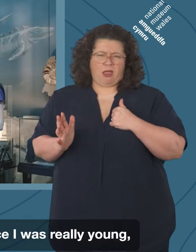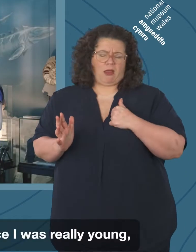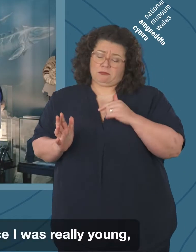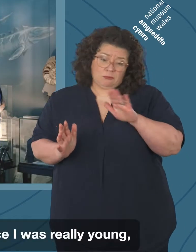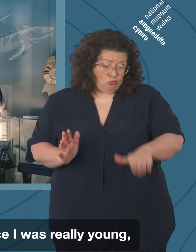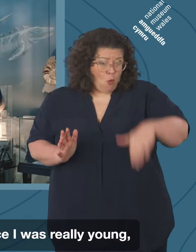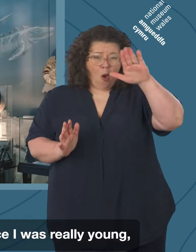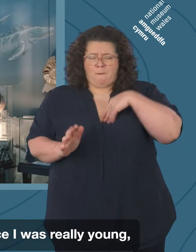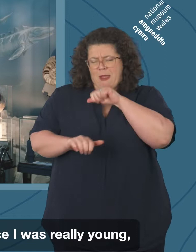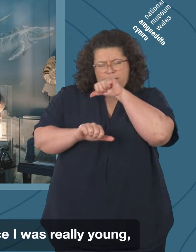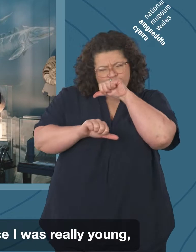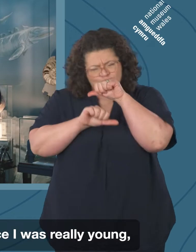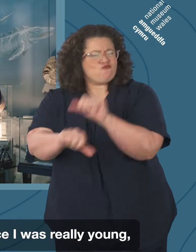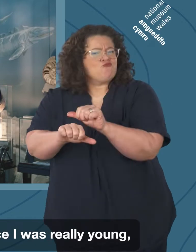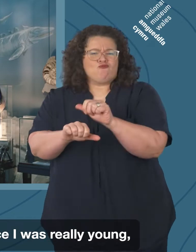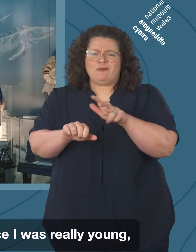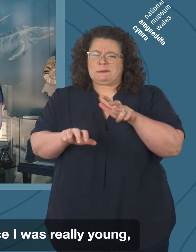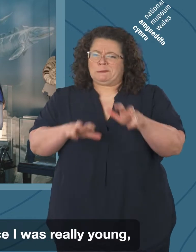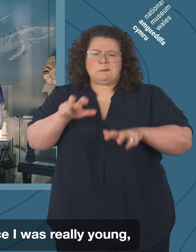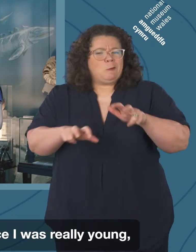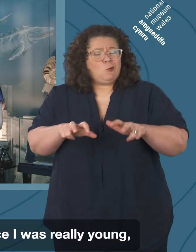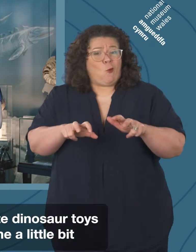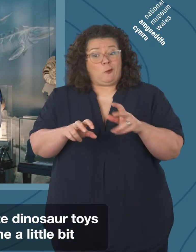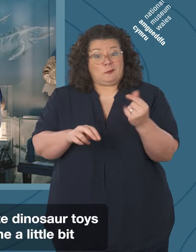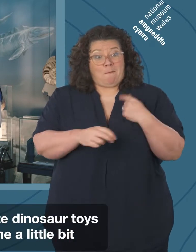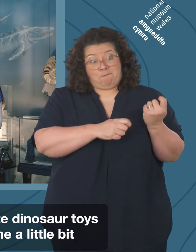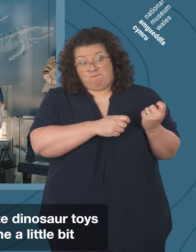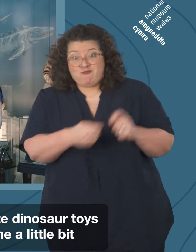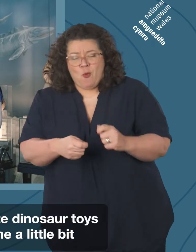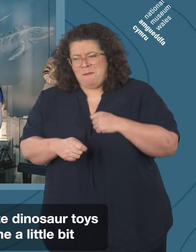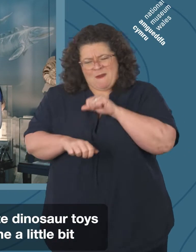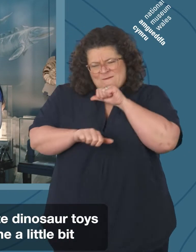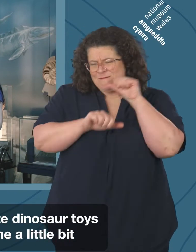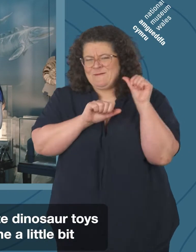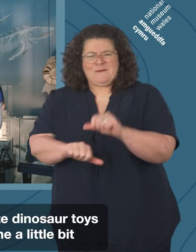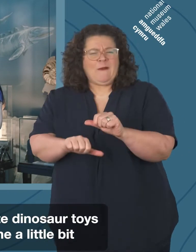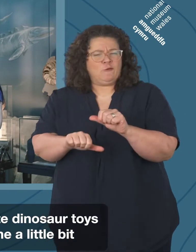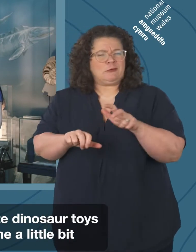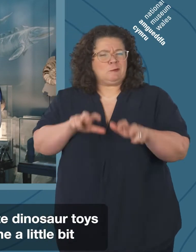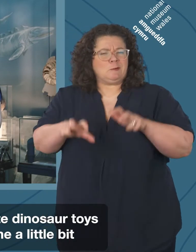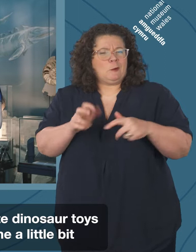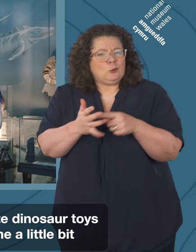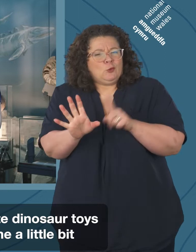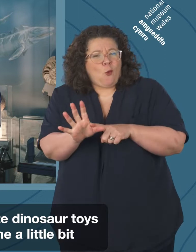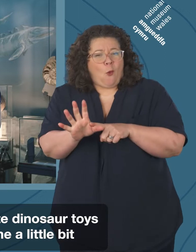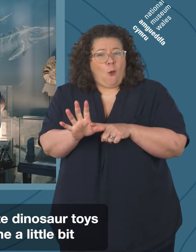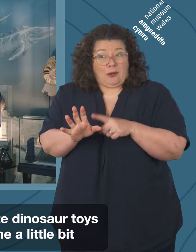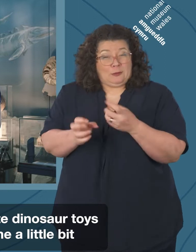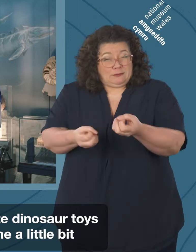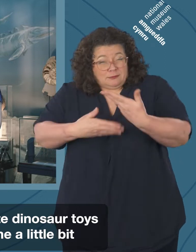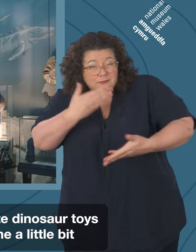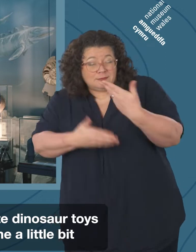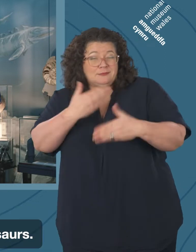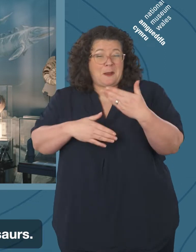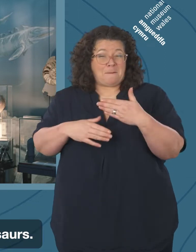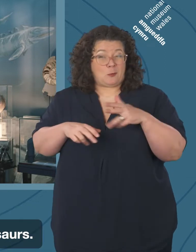Now, I have been a dinosaur fan since I was really young. So I brought some of my favourite dinosaur toys, and hopefully you can tell me a